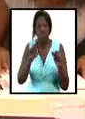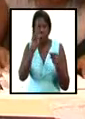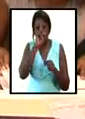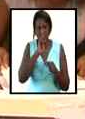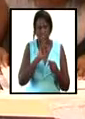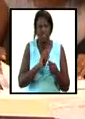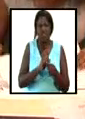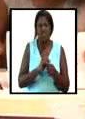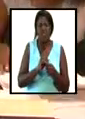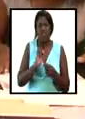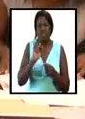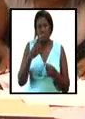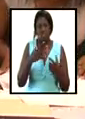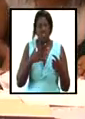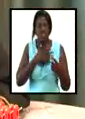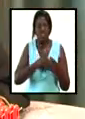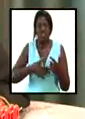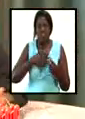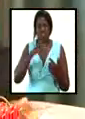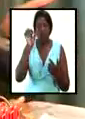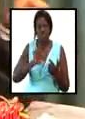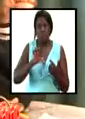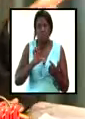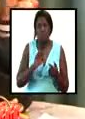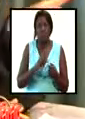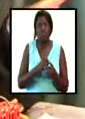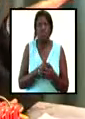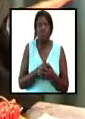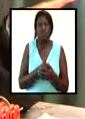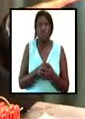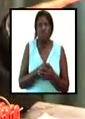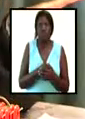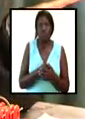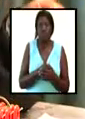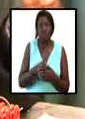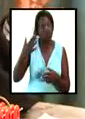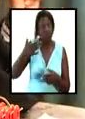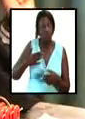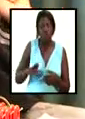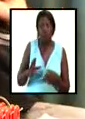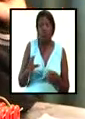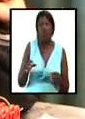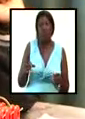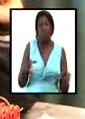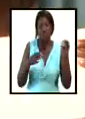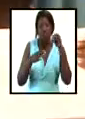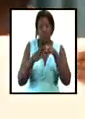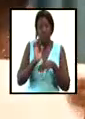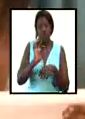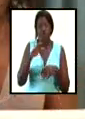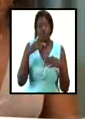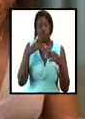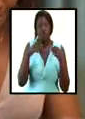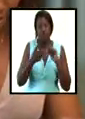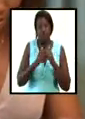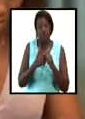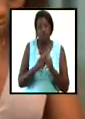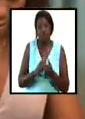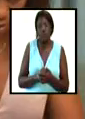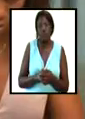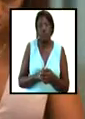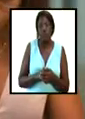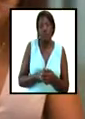insides turn the way you go on. I don't want anything to do with this, you hear me? You won't. Nothing. And now I'm